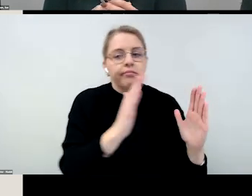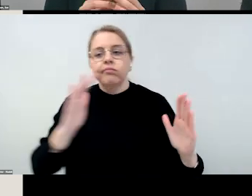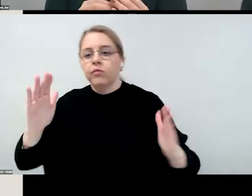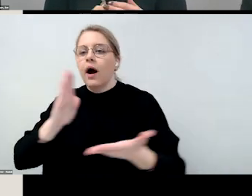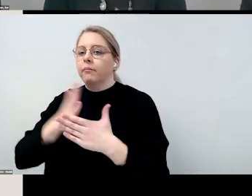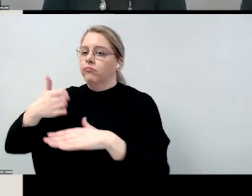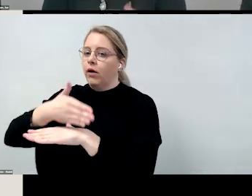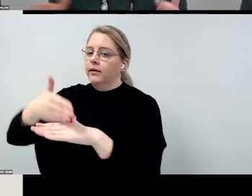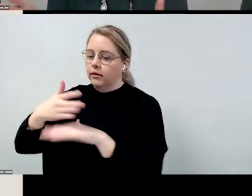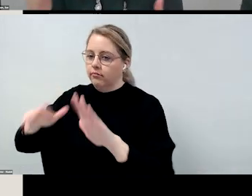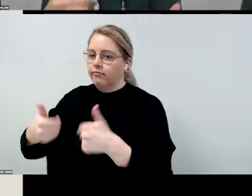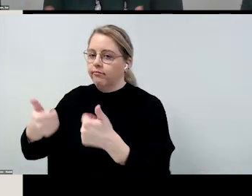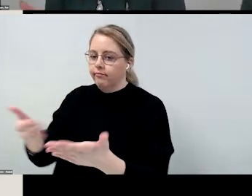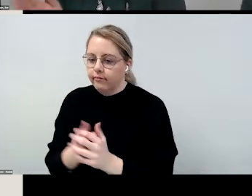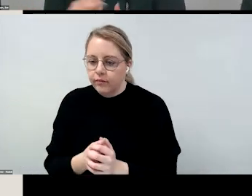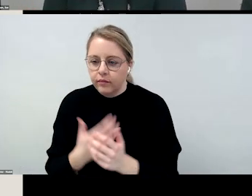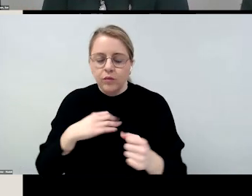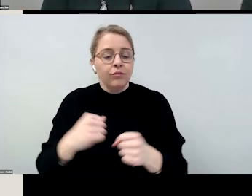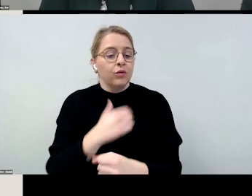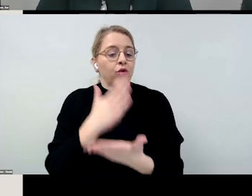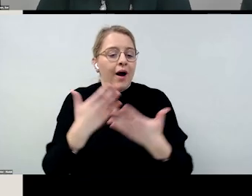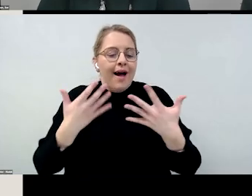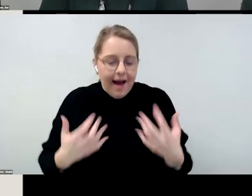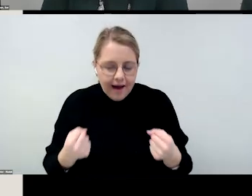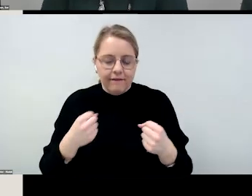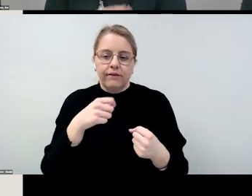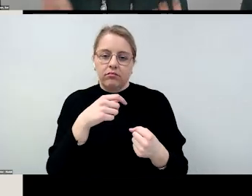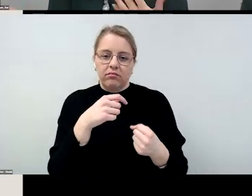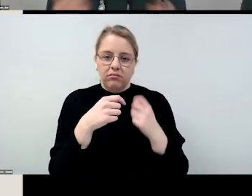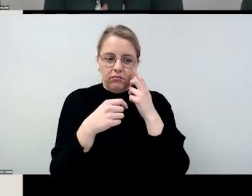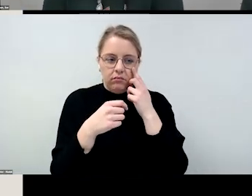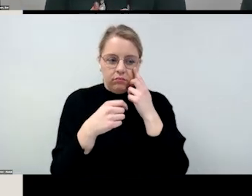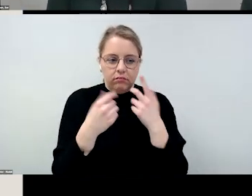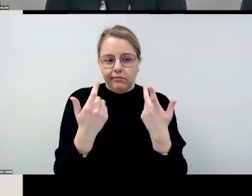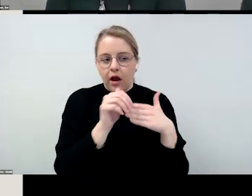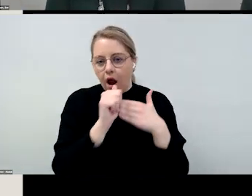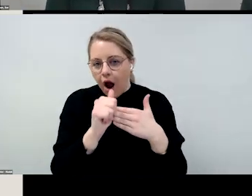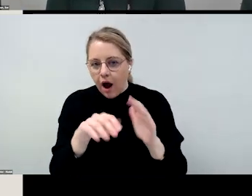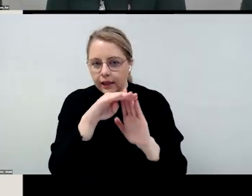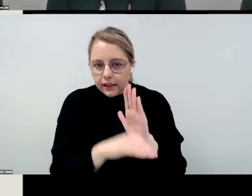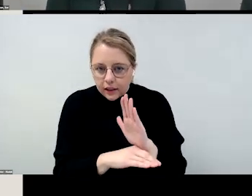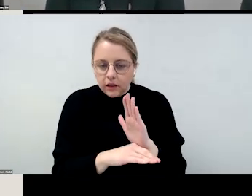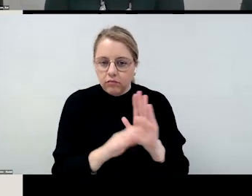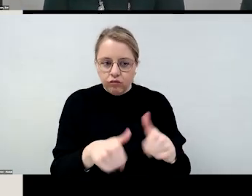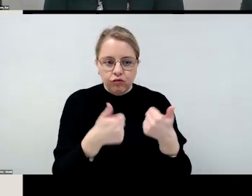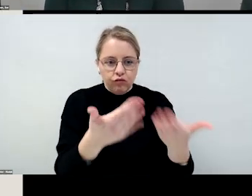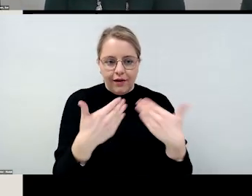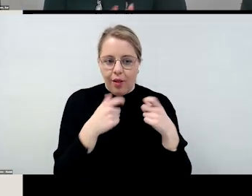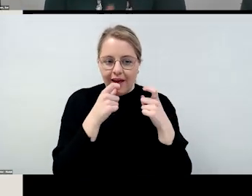sure, again, that there are processes and guidelines for being able to achieve health literacy for different population groups that you might work with.